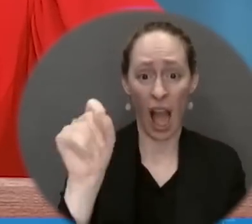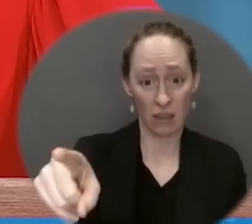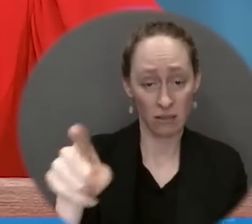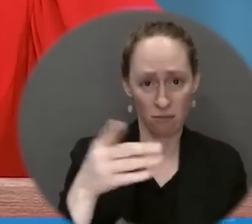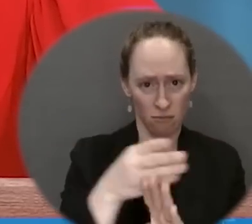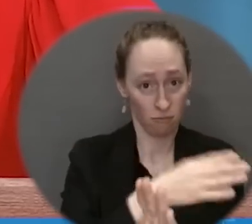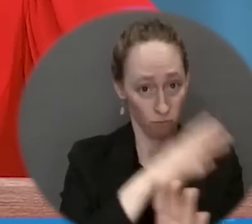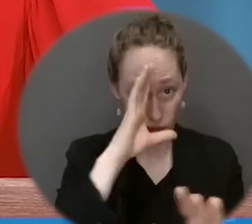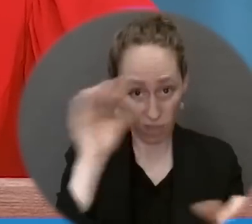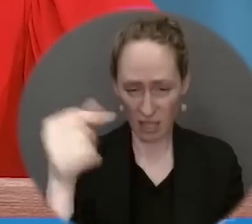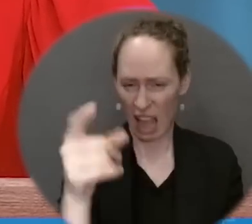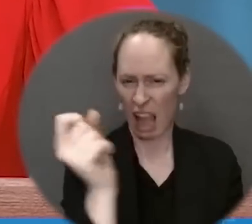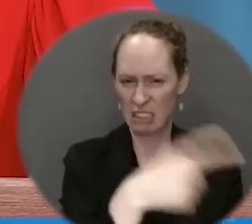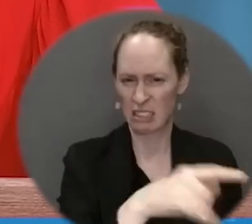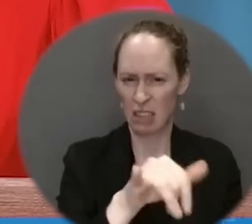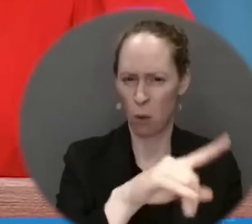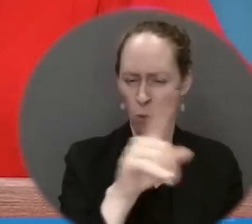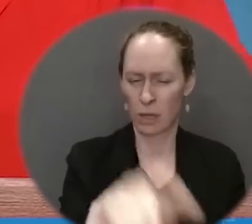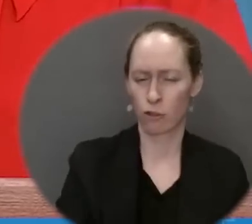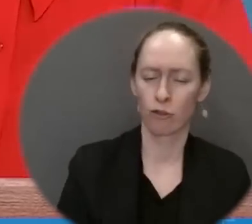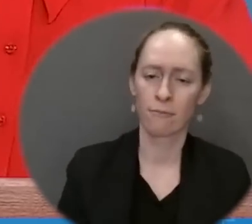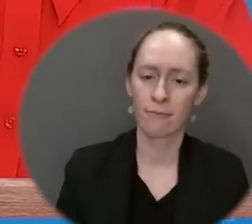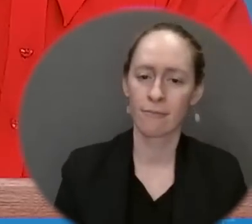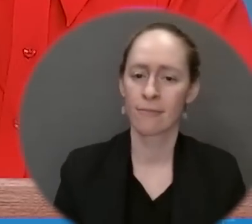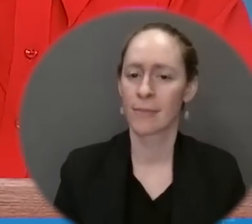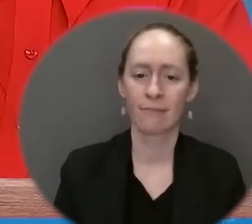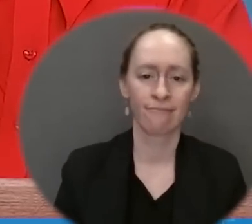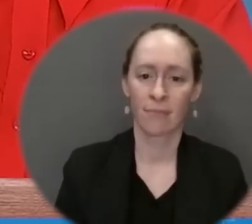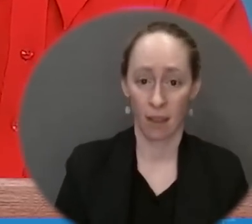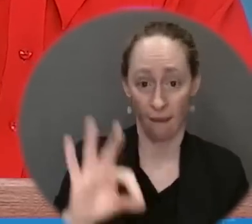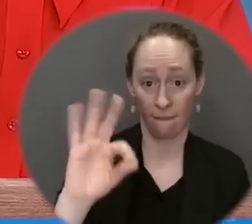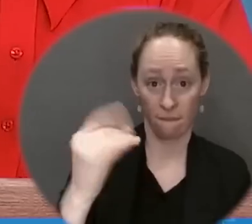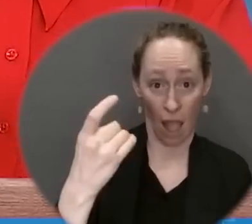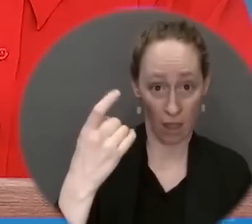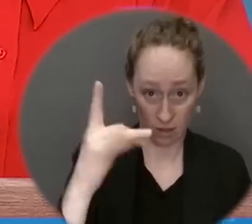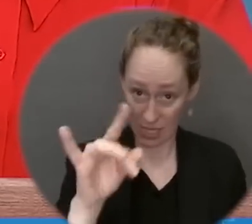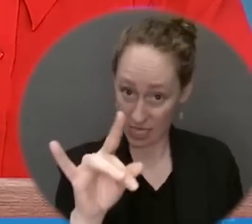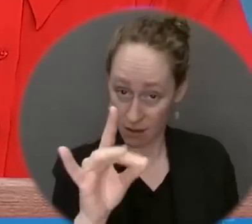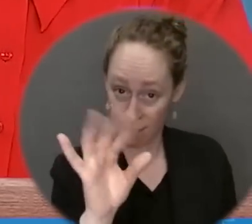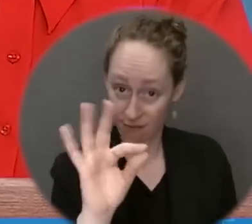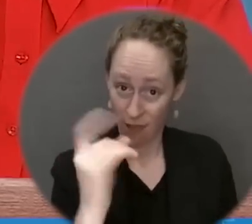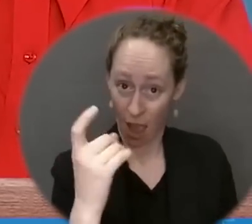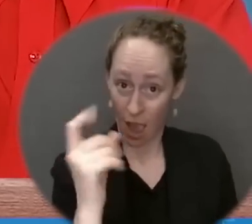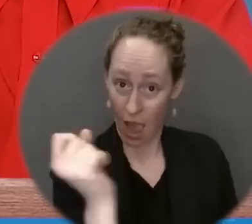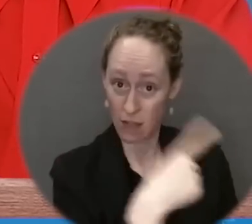last administration why they got rid of the White House logs? Okay, let's go.